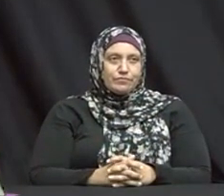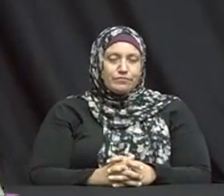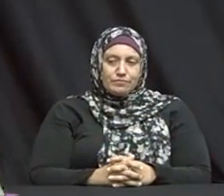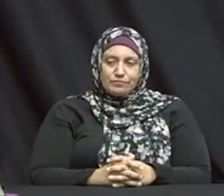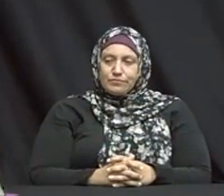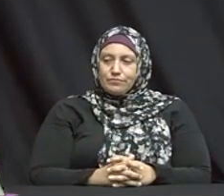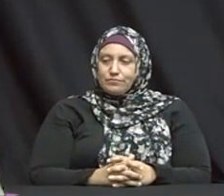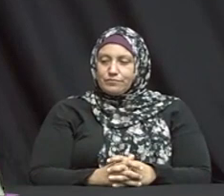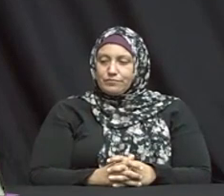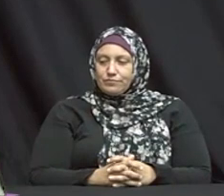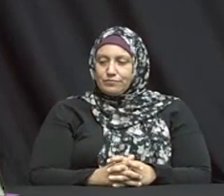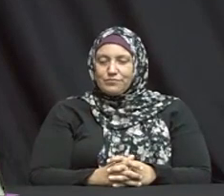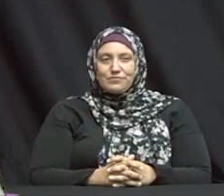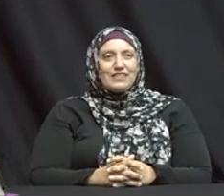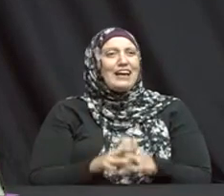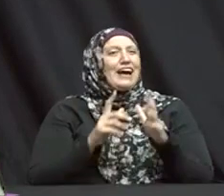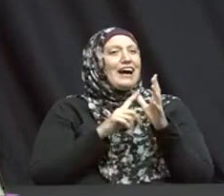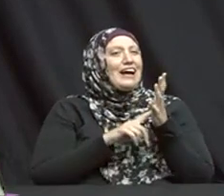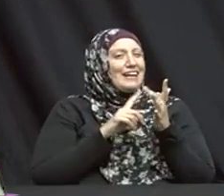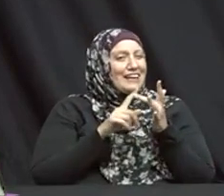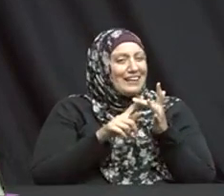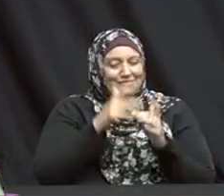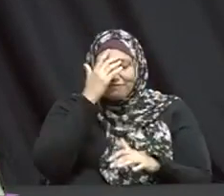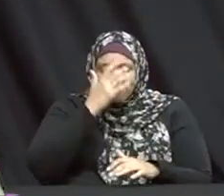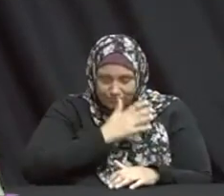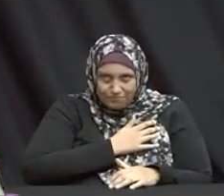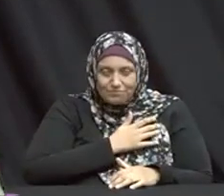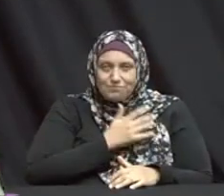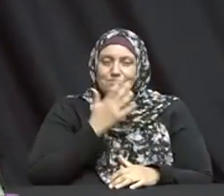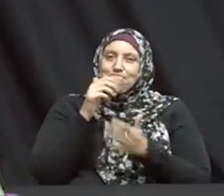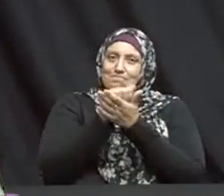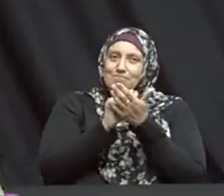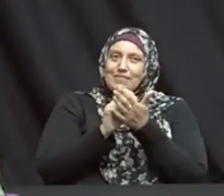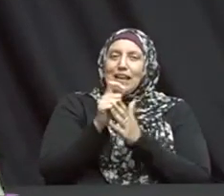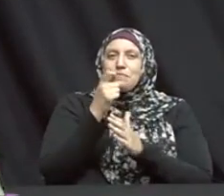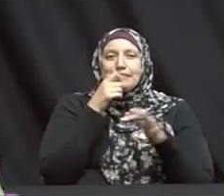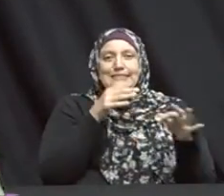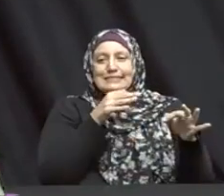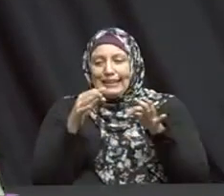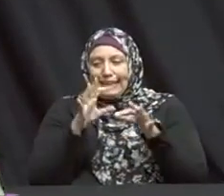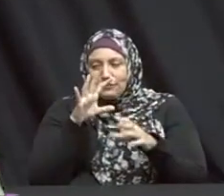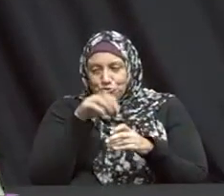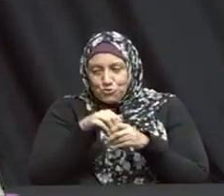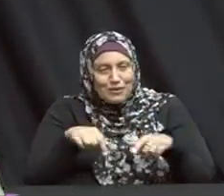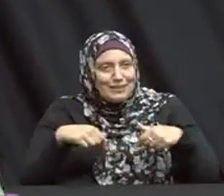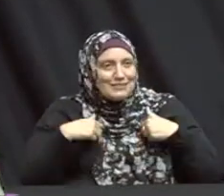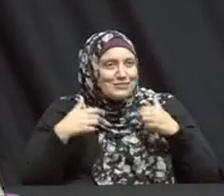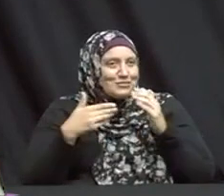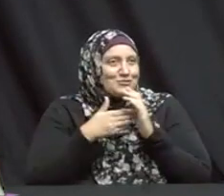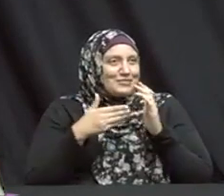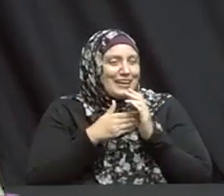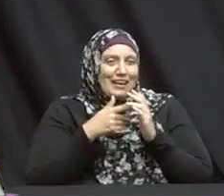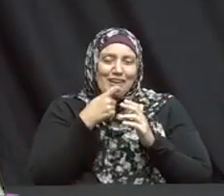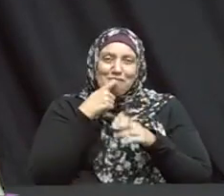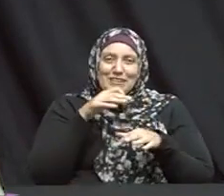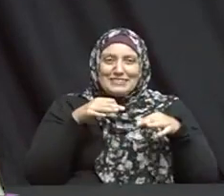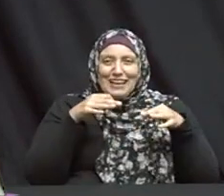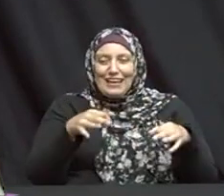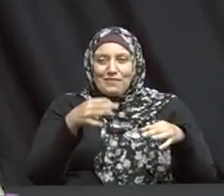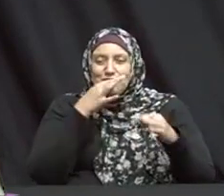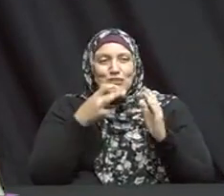Ahsan, Sheikhana, thank you very much. And salaam alaikum, everyone. Apologies for my little delay in attending and getting online. We just had a